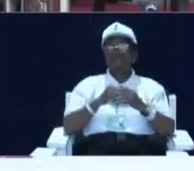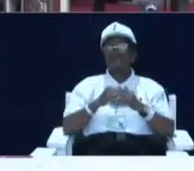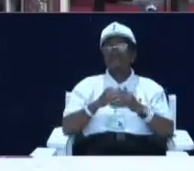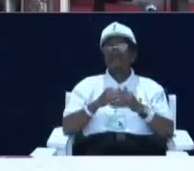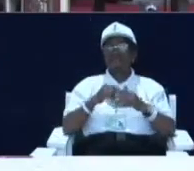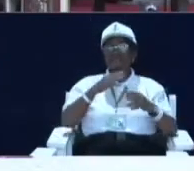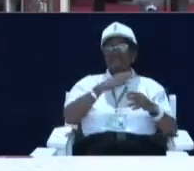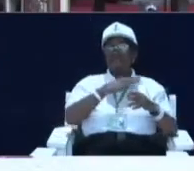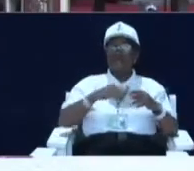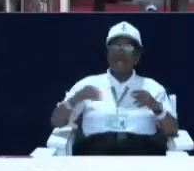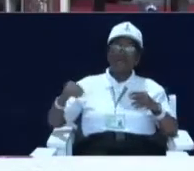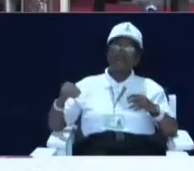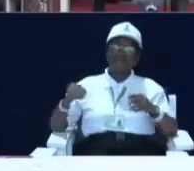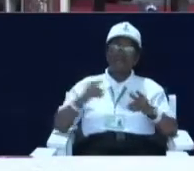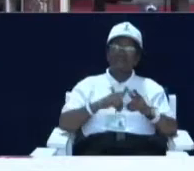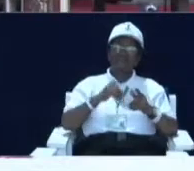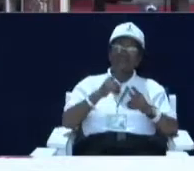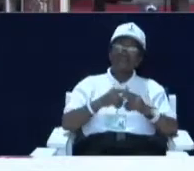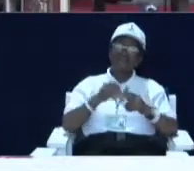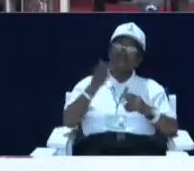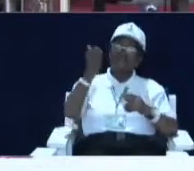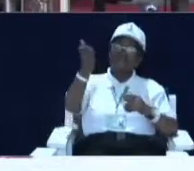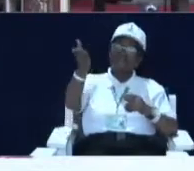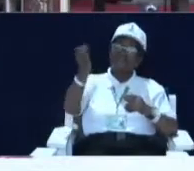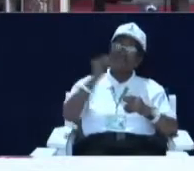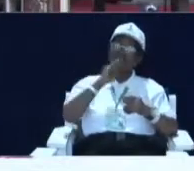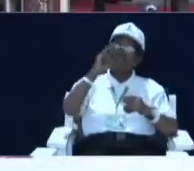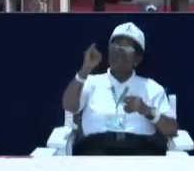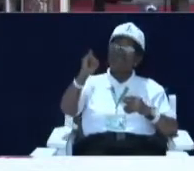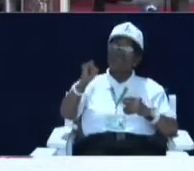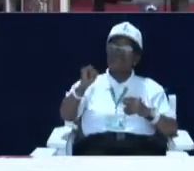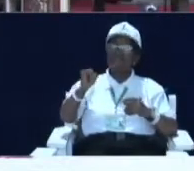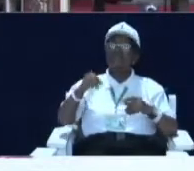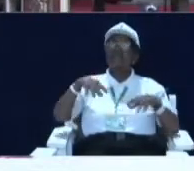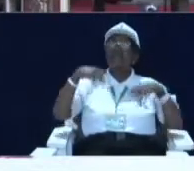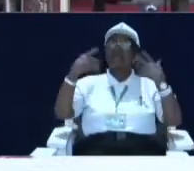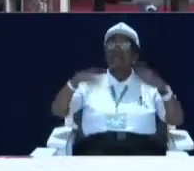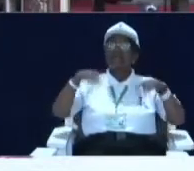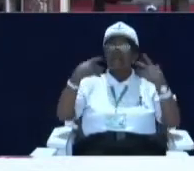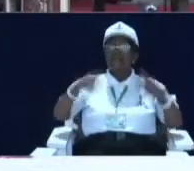And then there is abundant life.